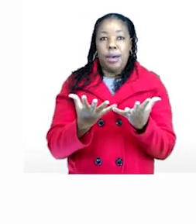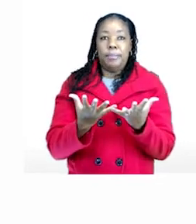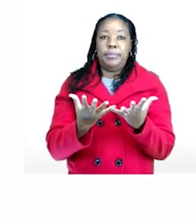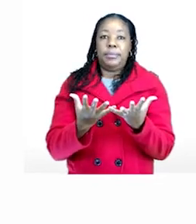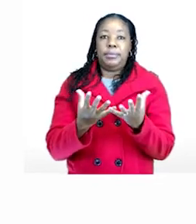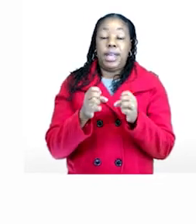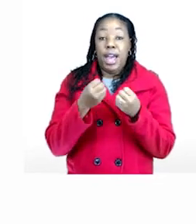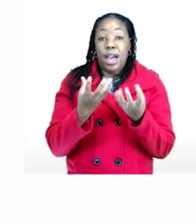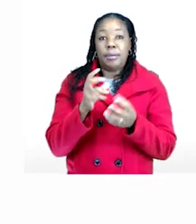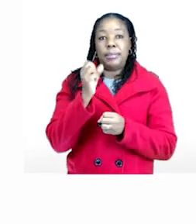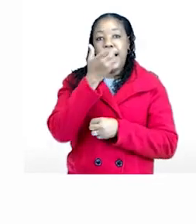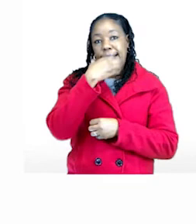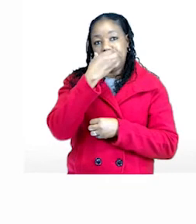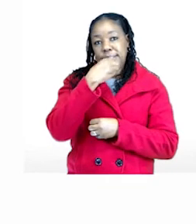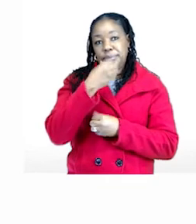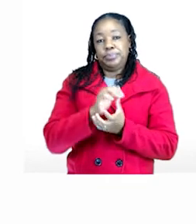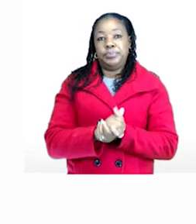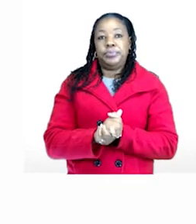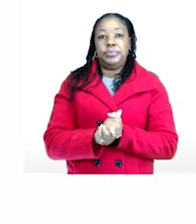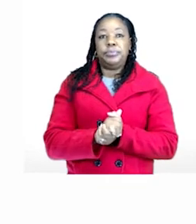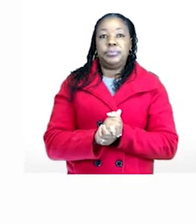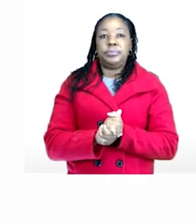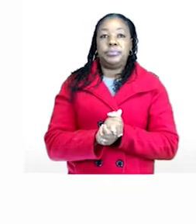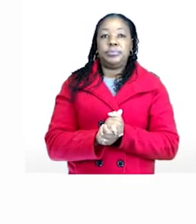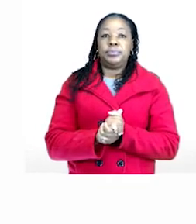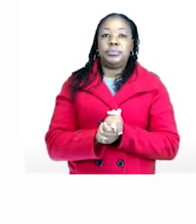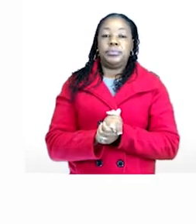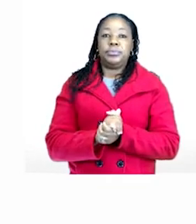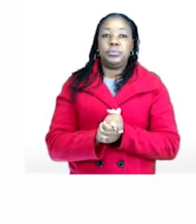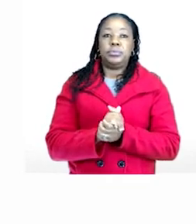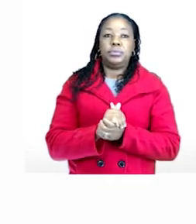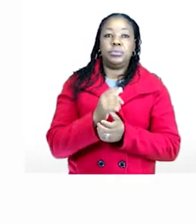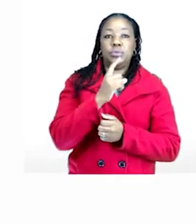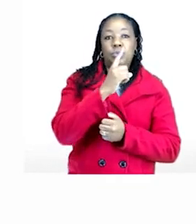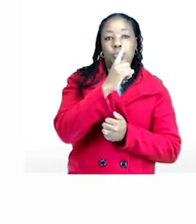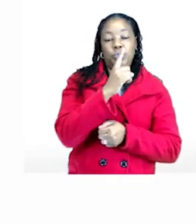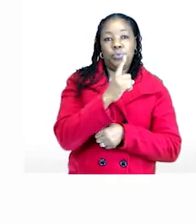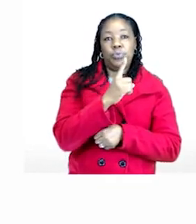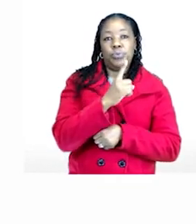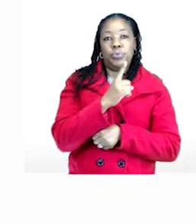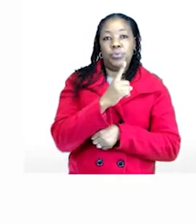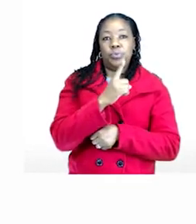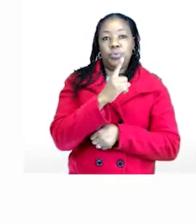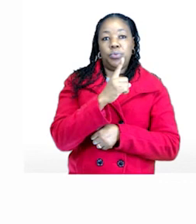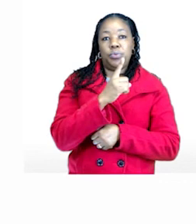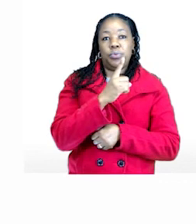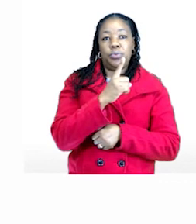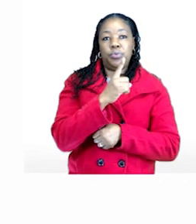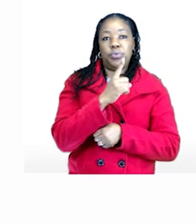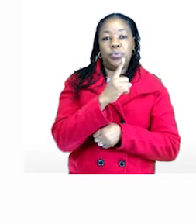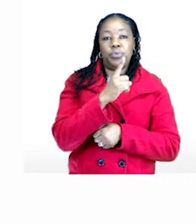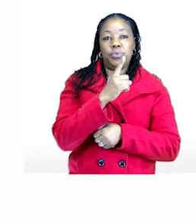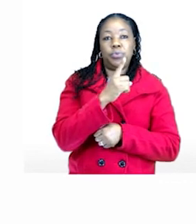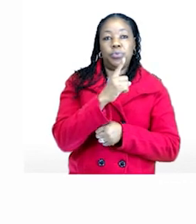3. Let's count the number of apples that are on the booklet page 3. Let's count together